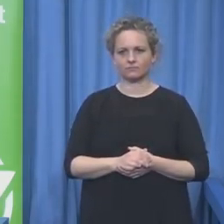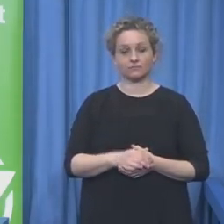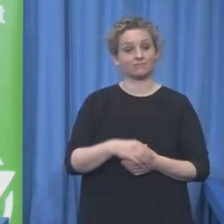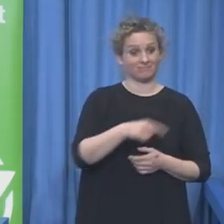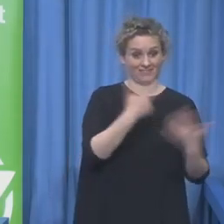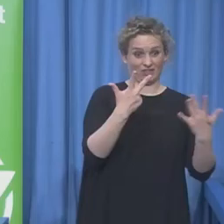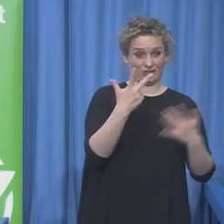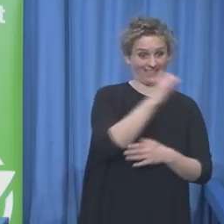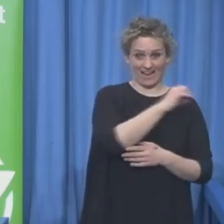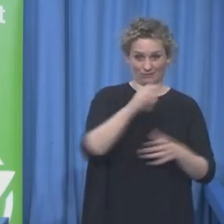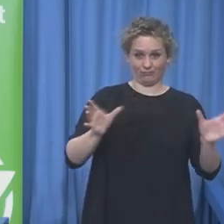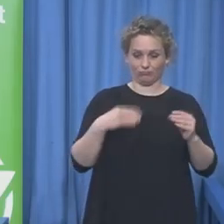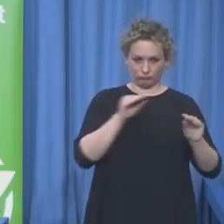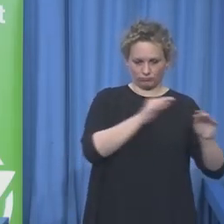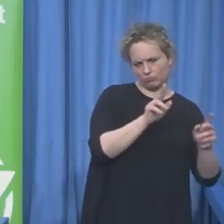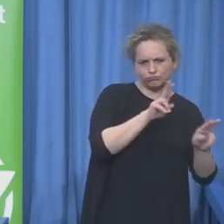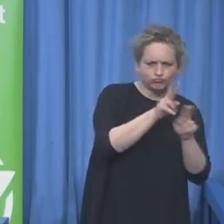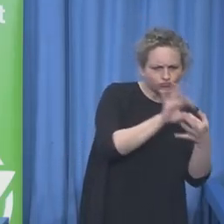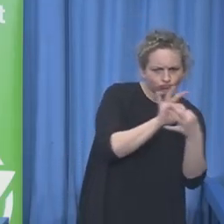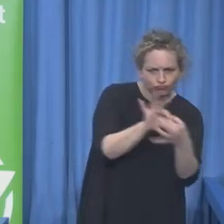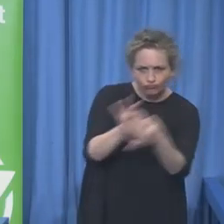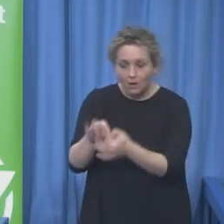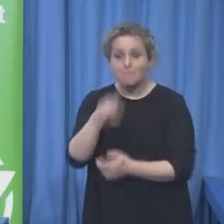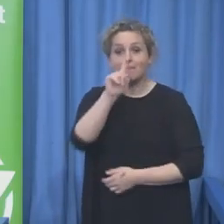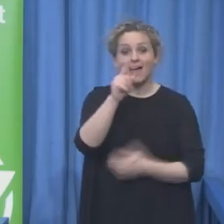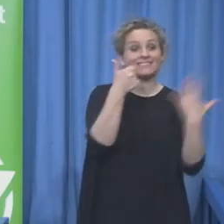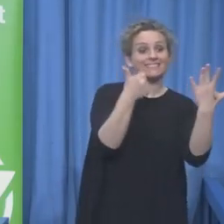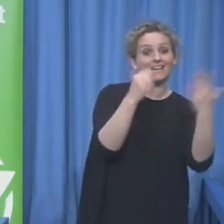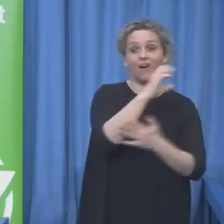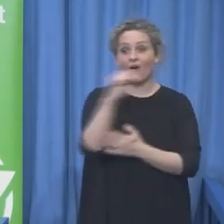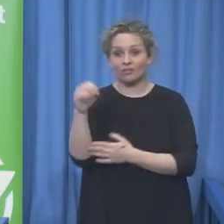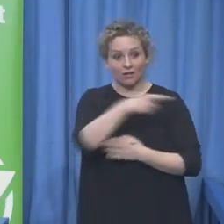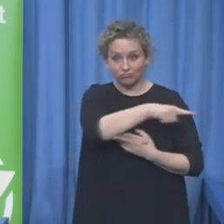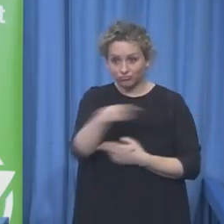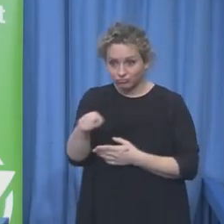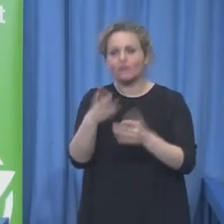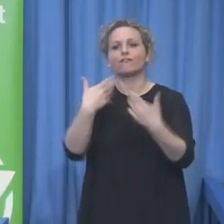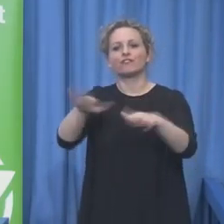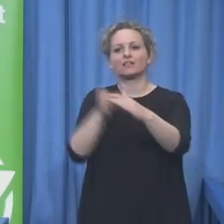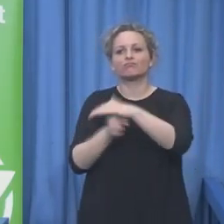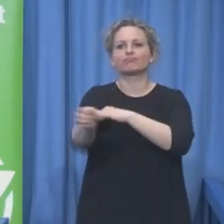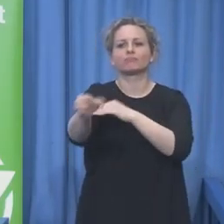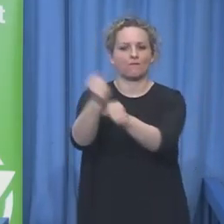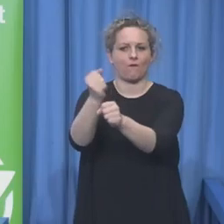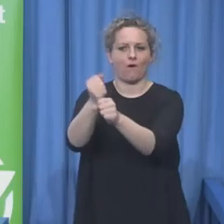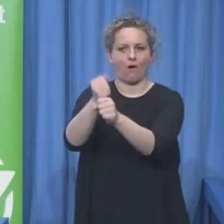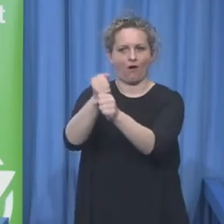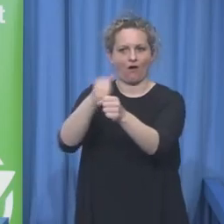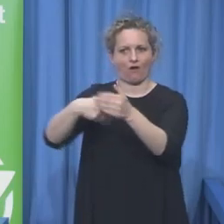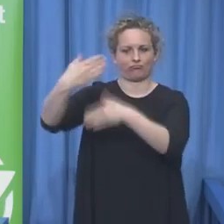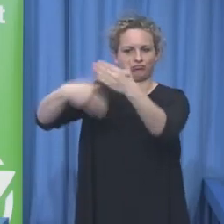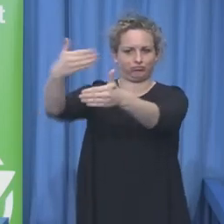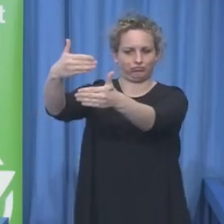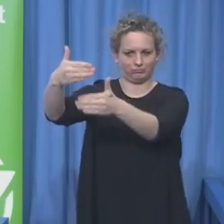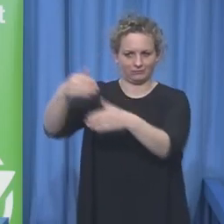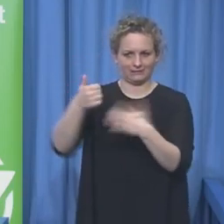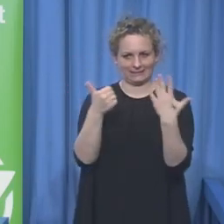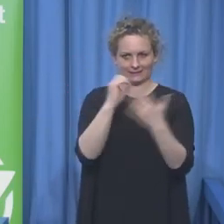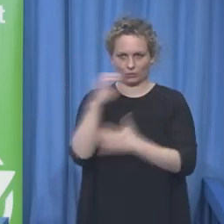on placement. That's what's most important, and everything that I'll present in the next few minutes is